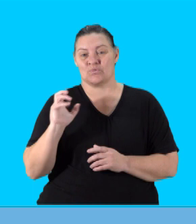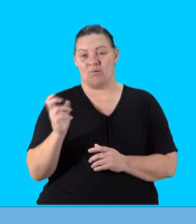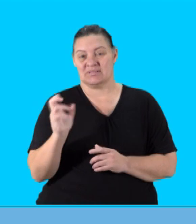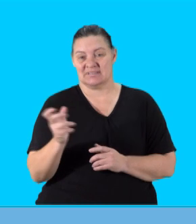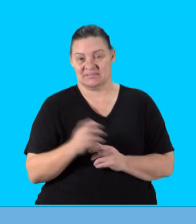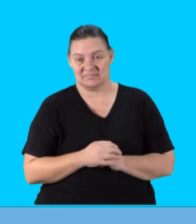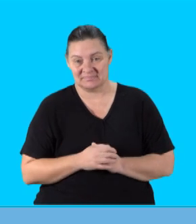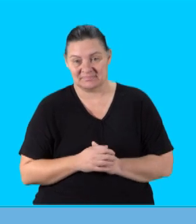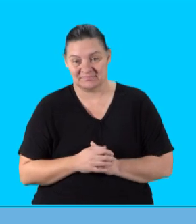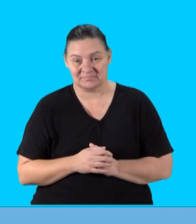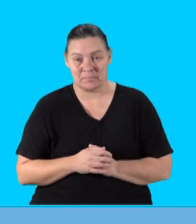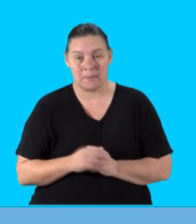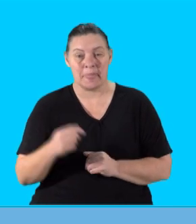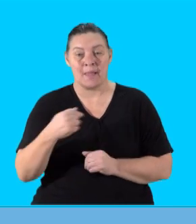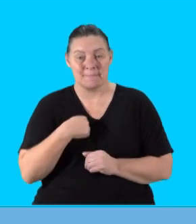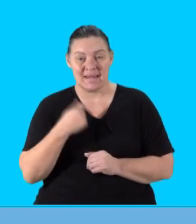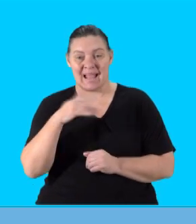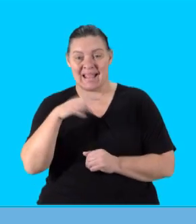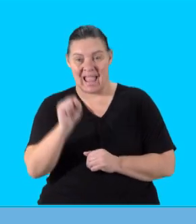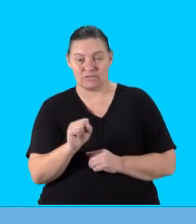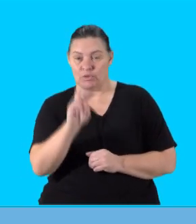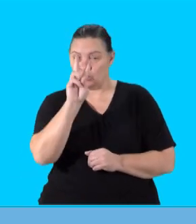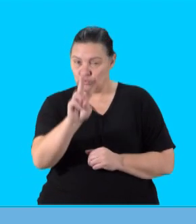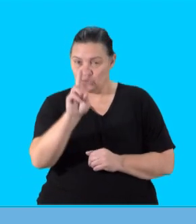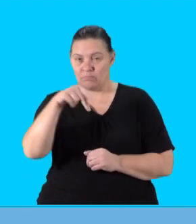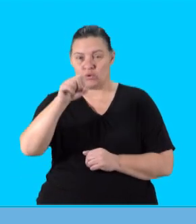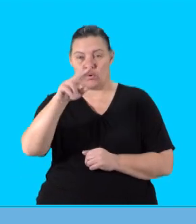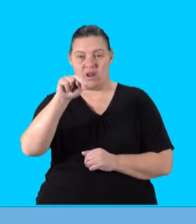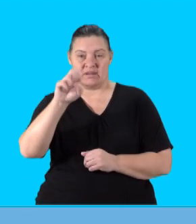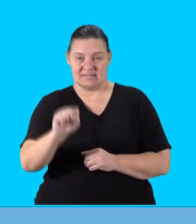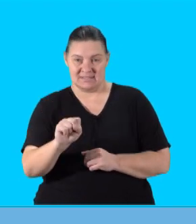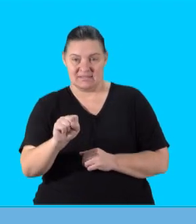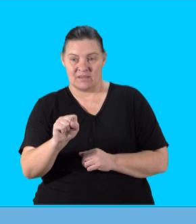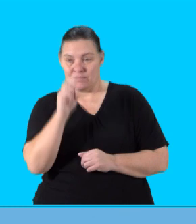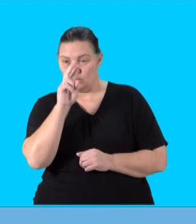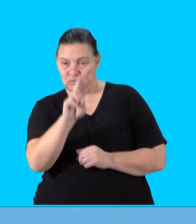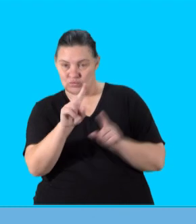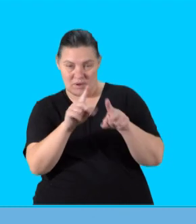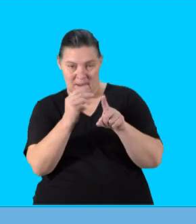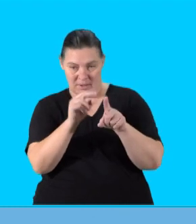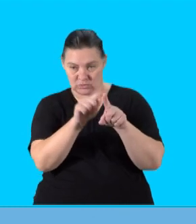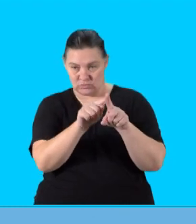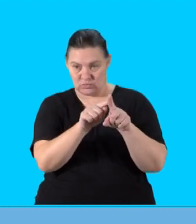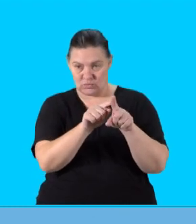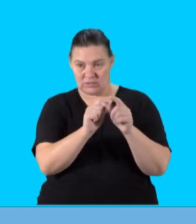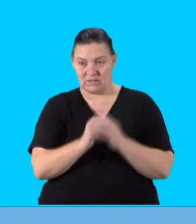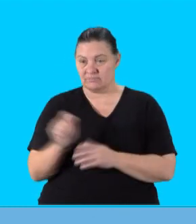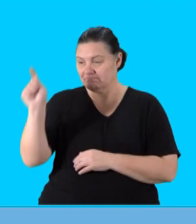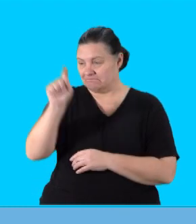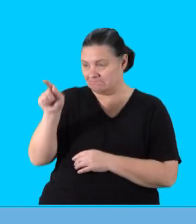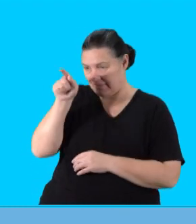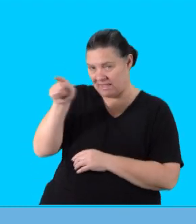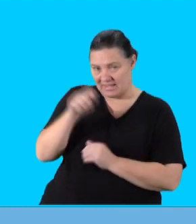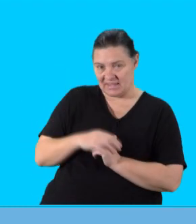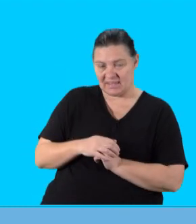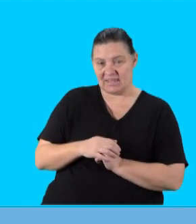Correct, it's gold. I am a gas with 2 protons. 2 protons, atomic number 2. That